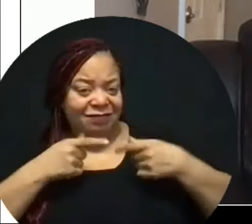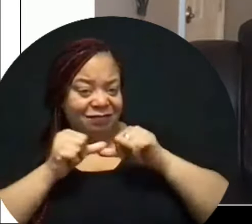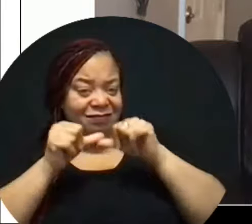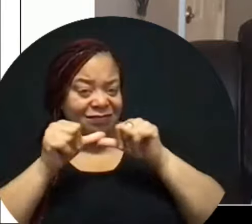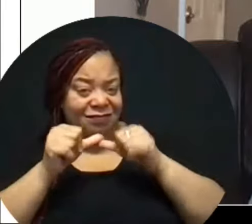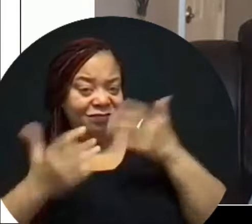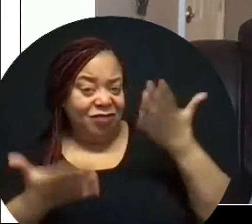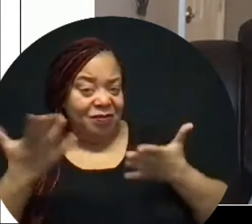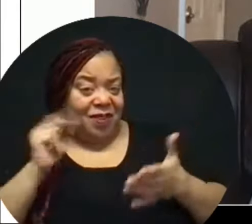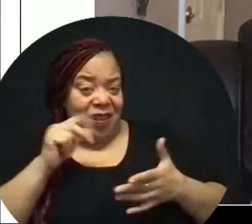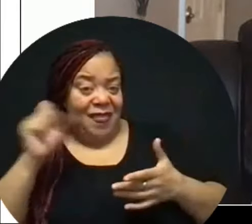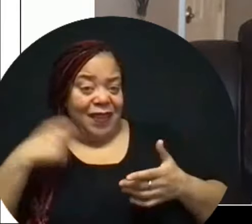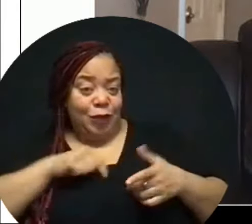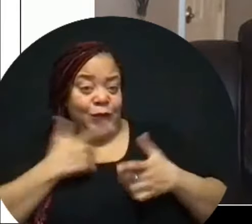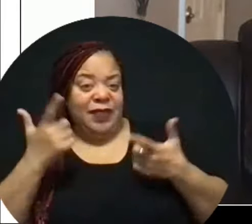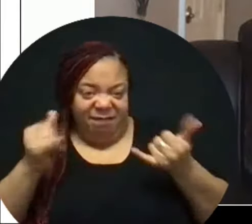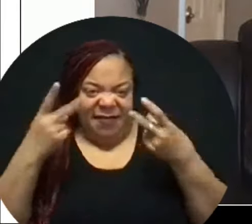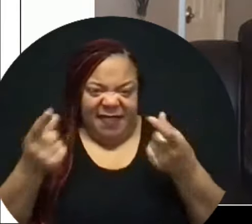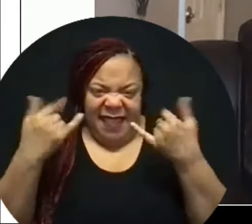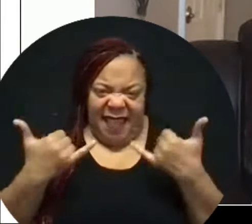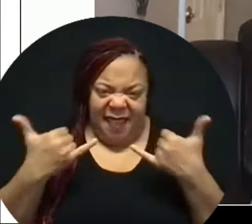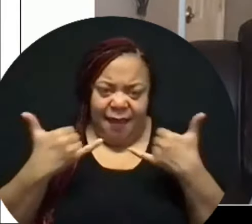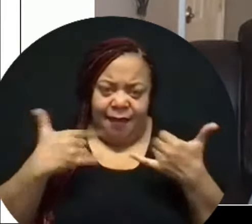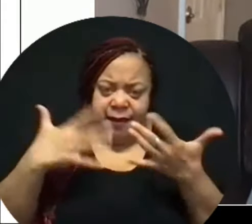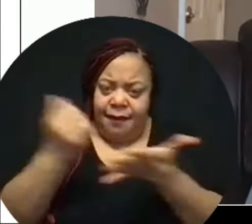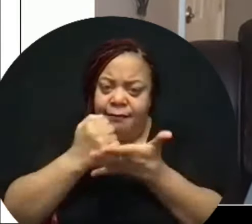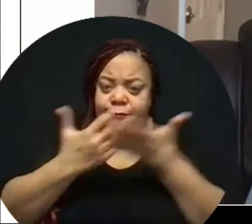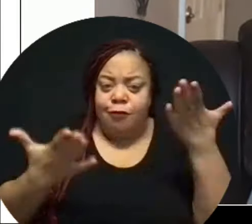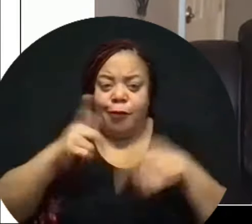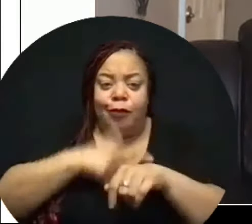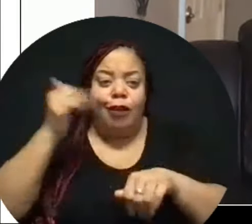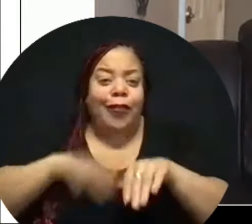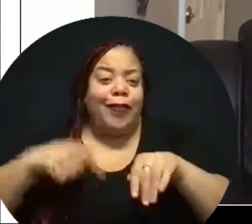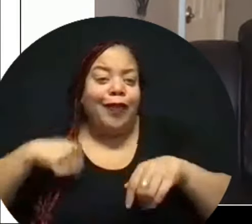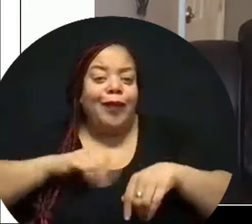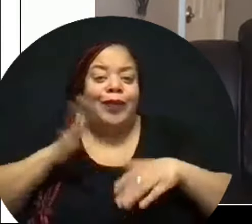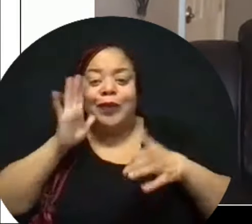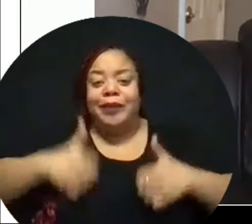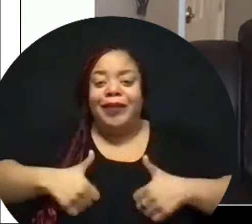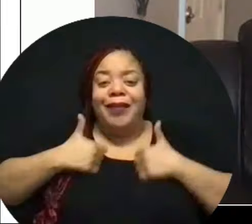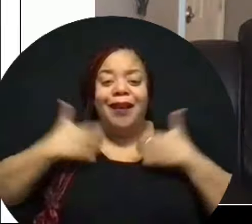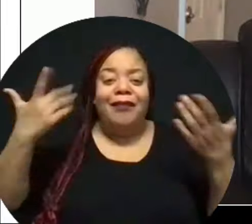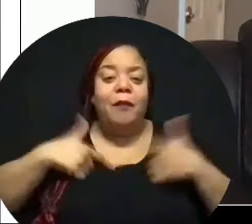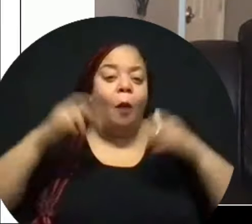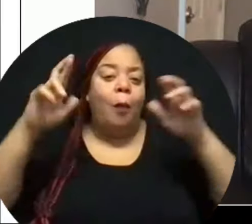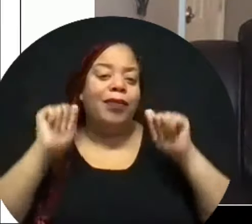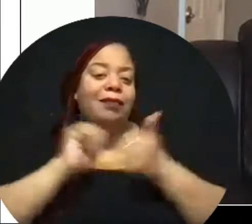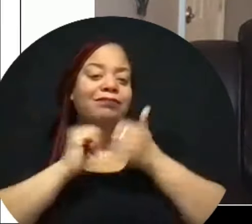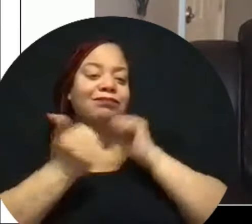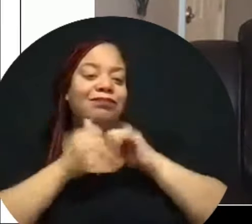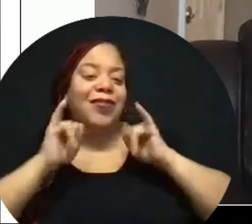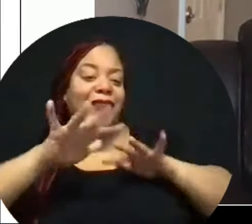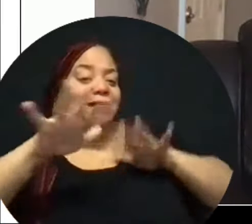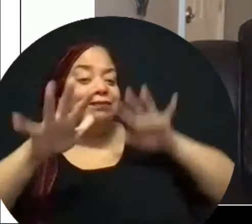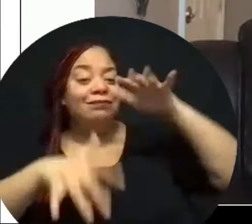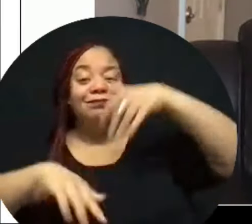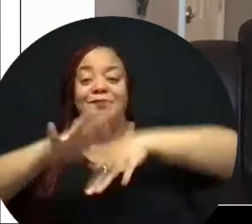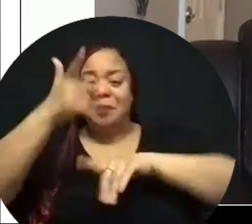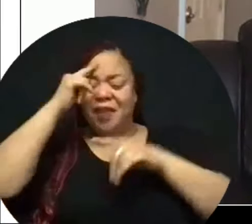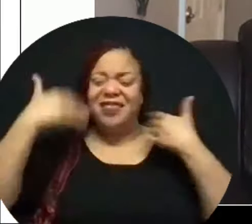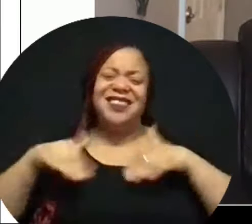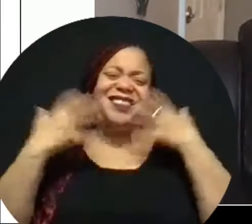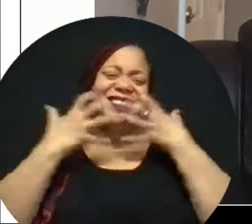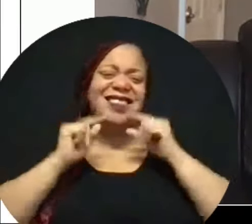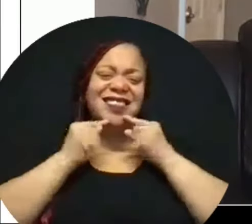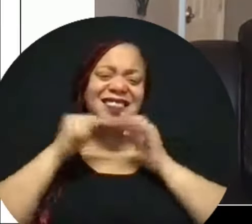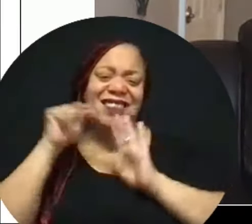in abolishing prisons is making solutions on the day-to-day. That means like being able to supply the resources people need, being